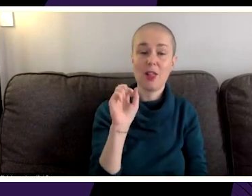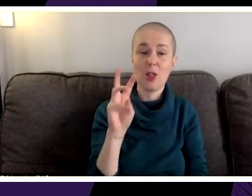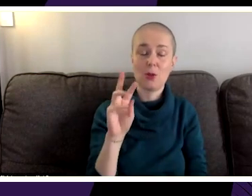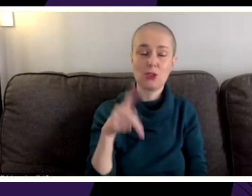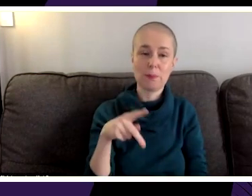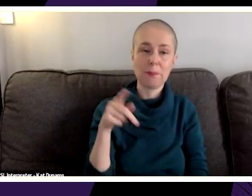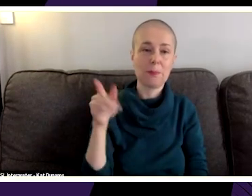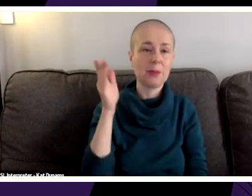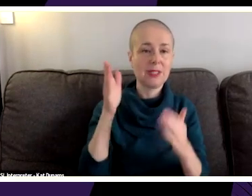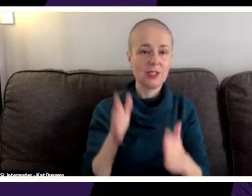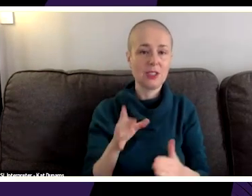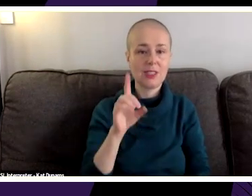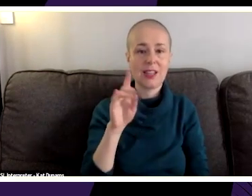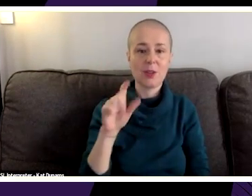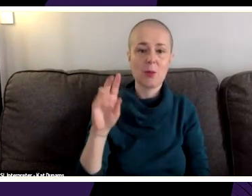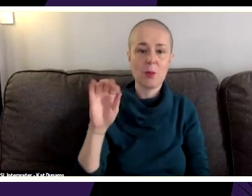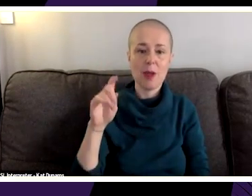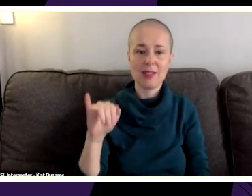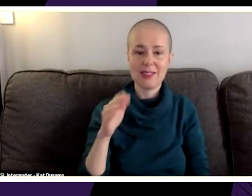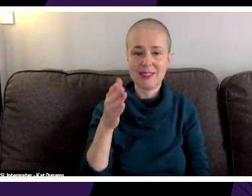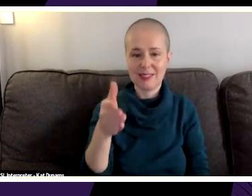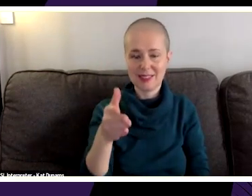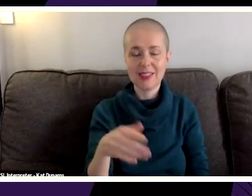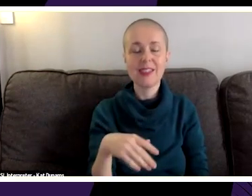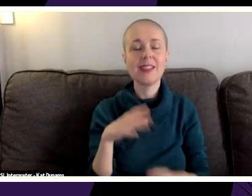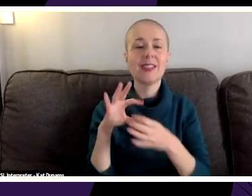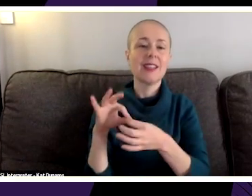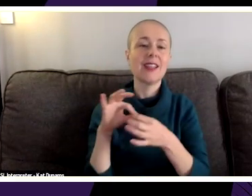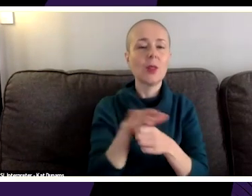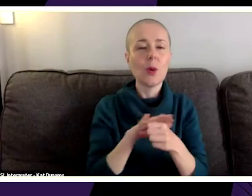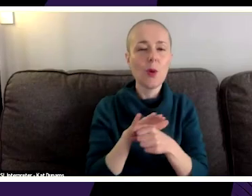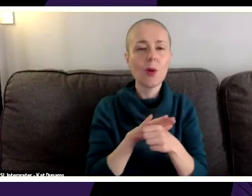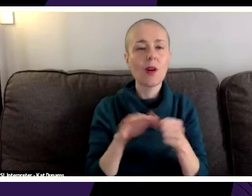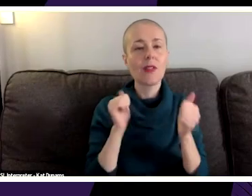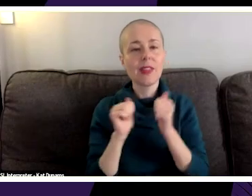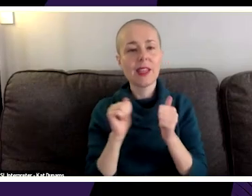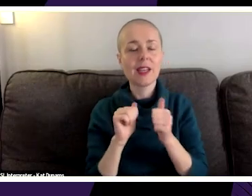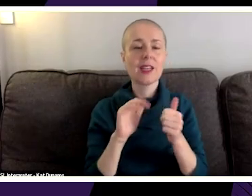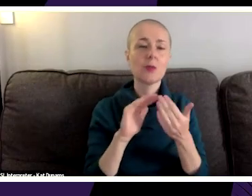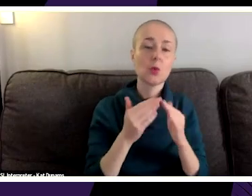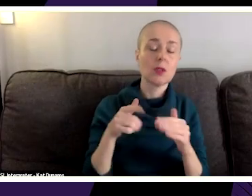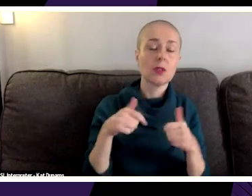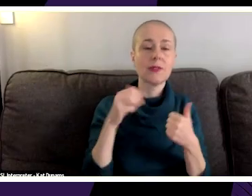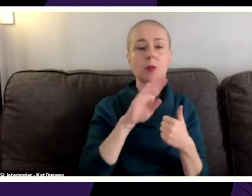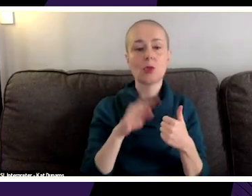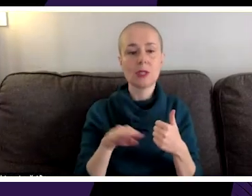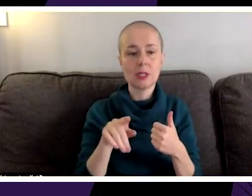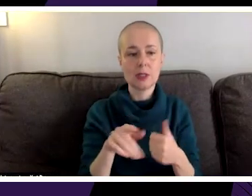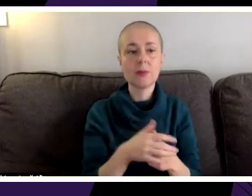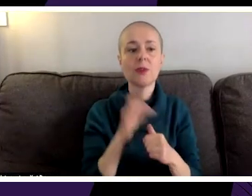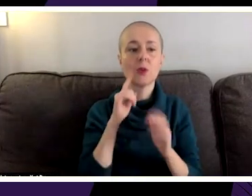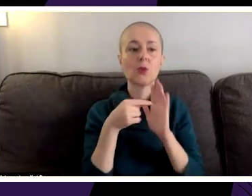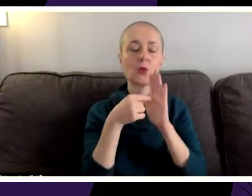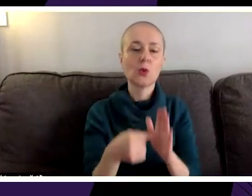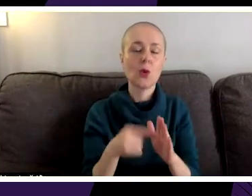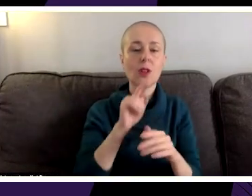Corbani, based in Brazil and collaborating with local theater communities. He is presenting the Luna Video Mapping Library, an